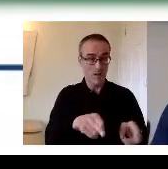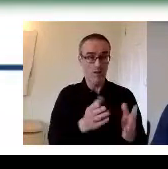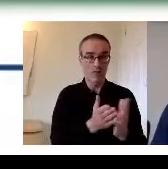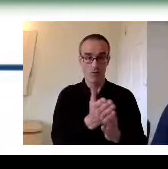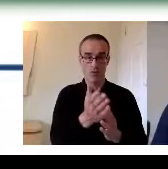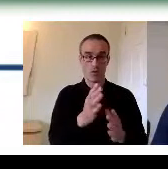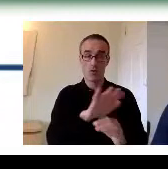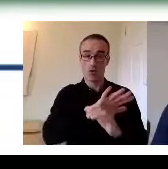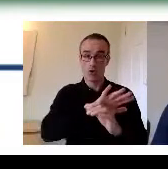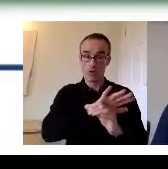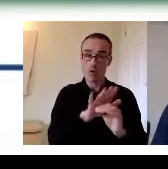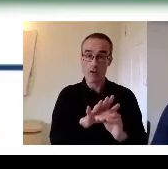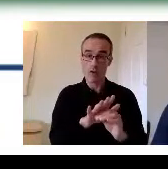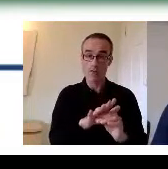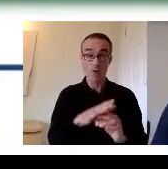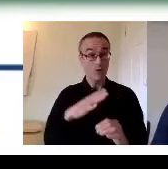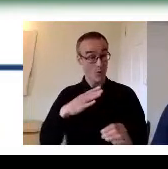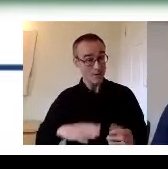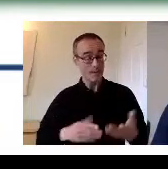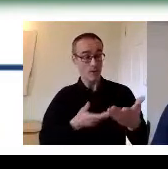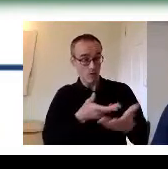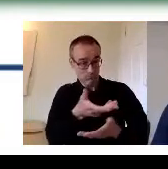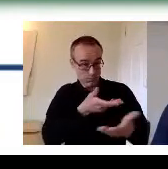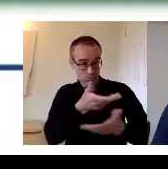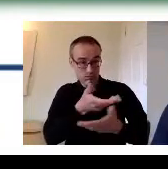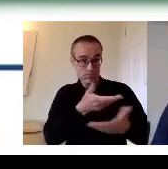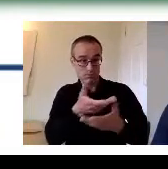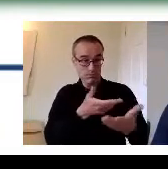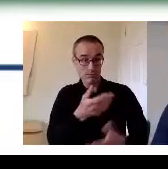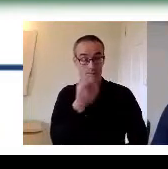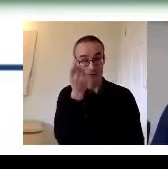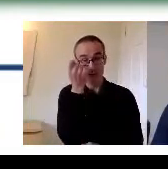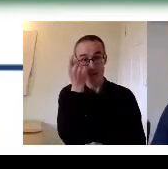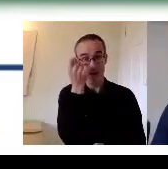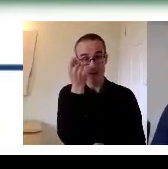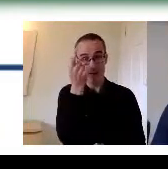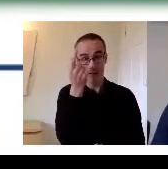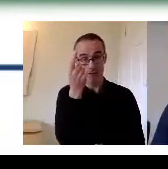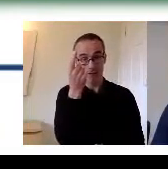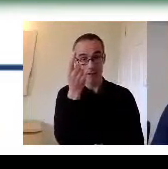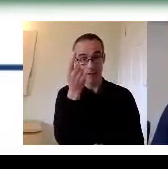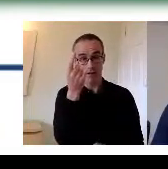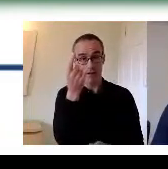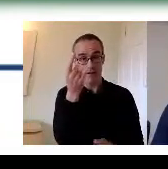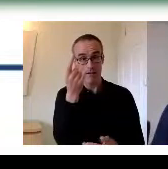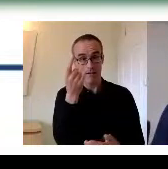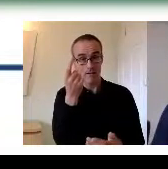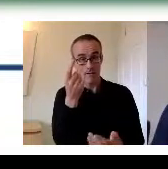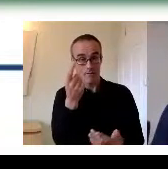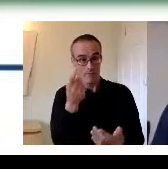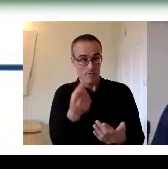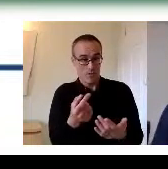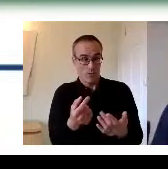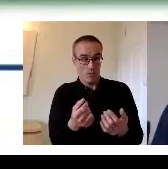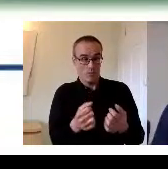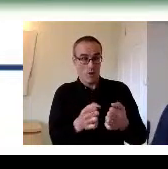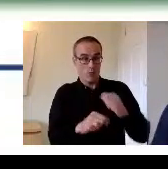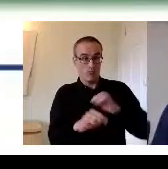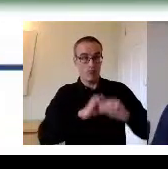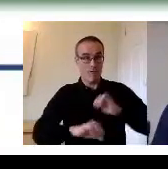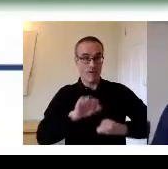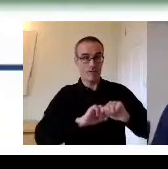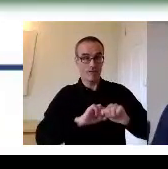are the exact sort of people you need to be speaking to find out how we can hopefully prevent another